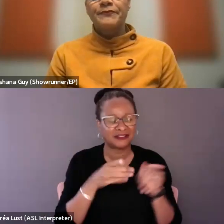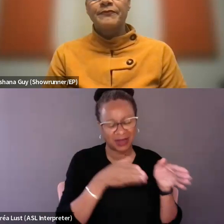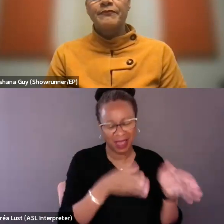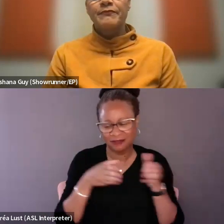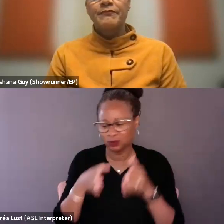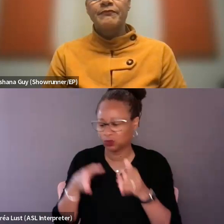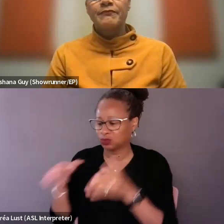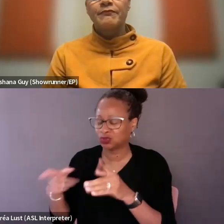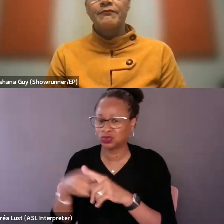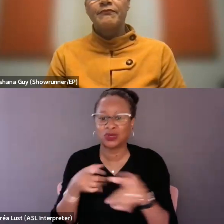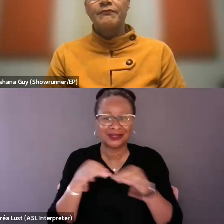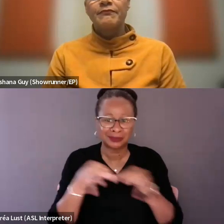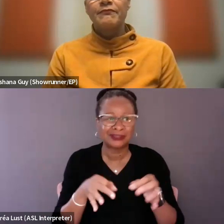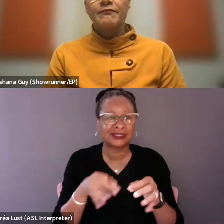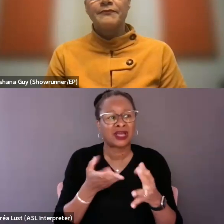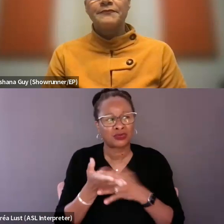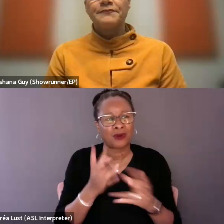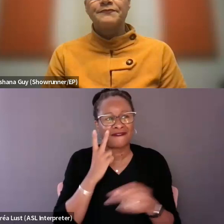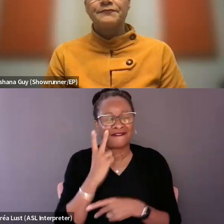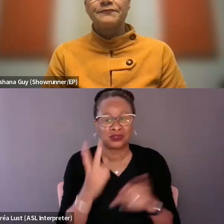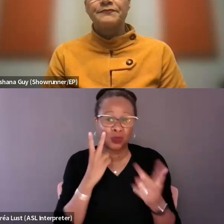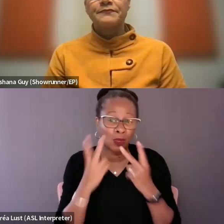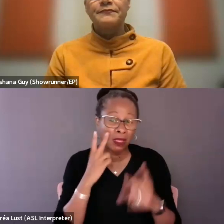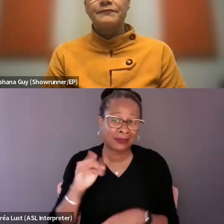it visually and through this series?